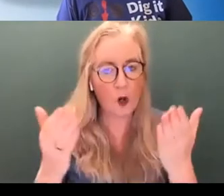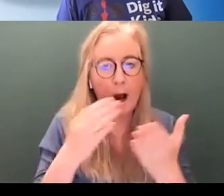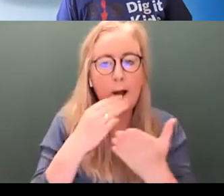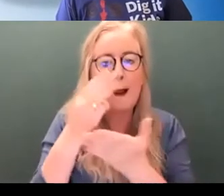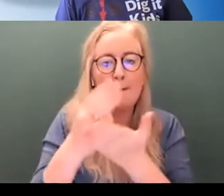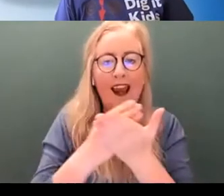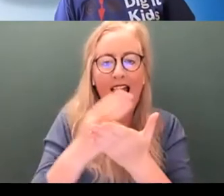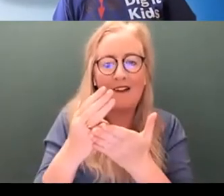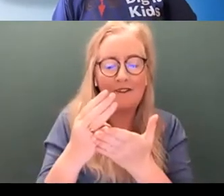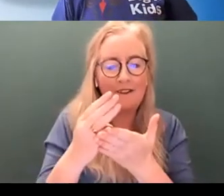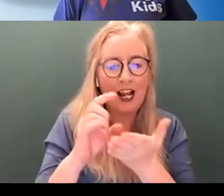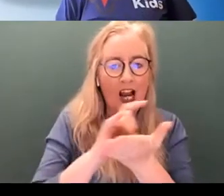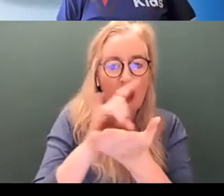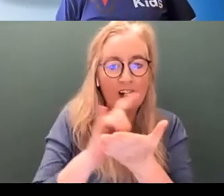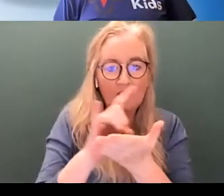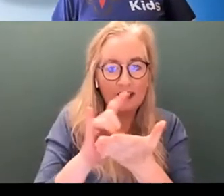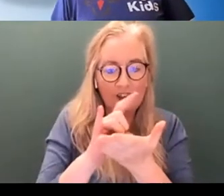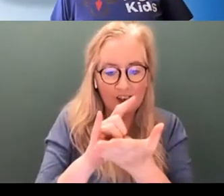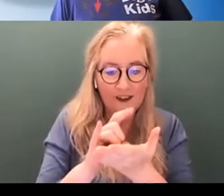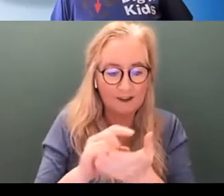Heritage Council again, thank you very much.